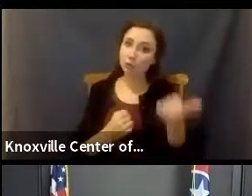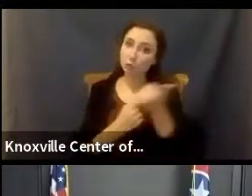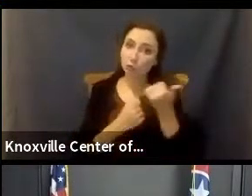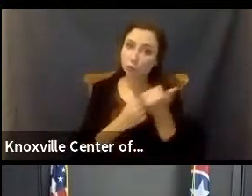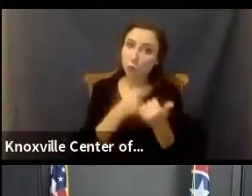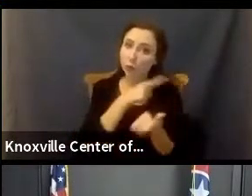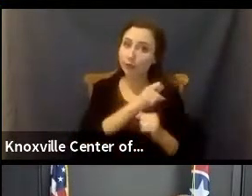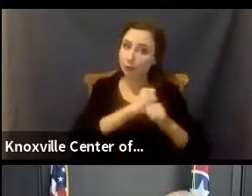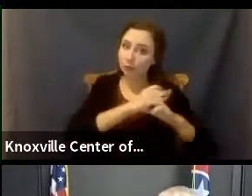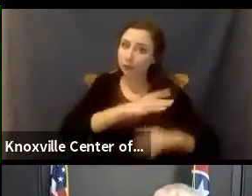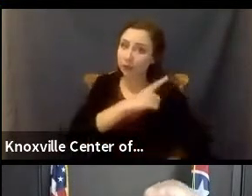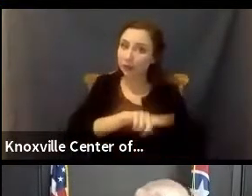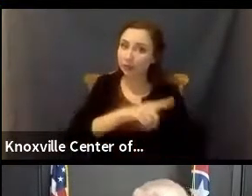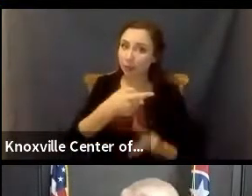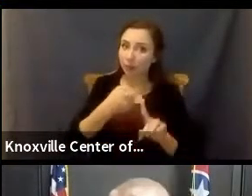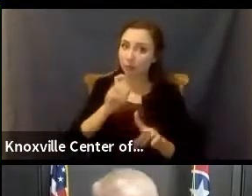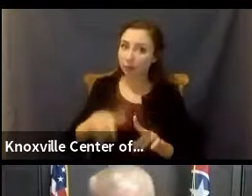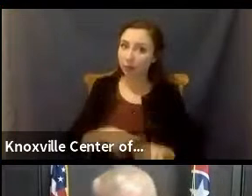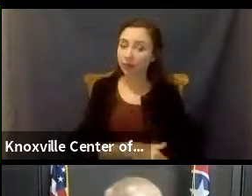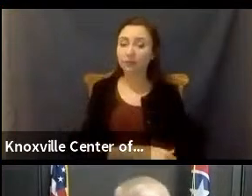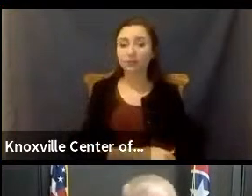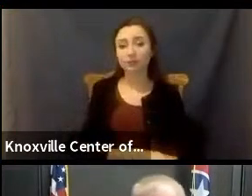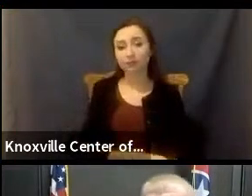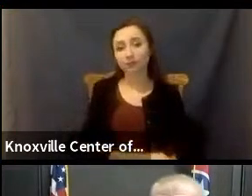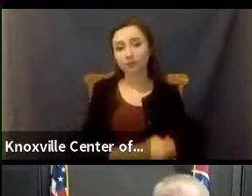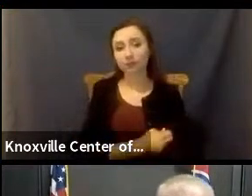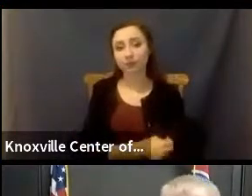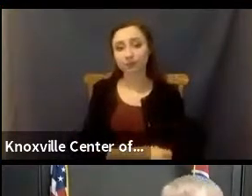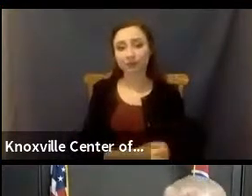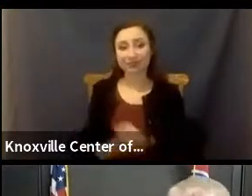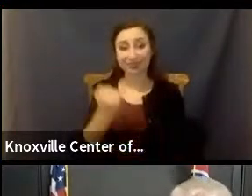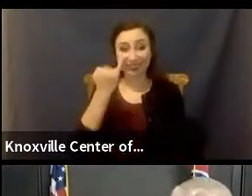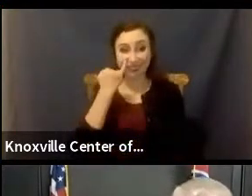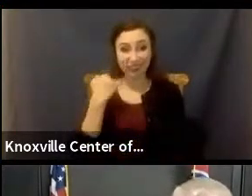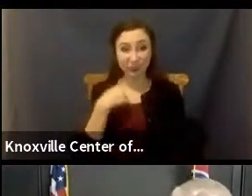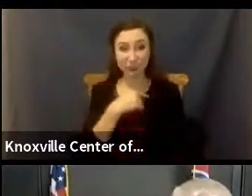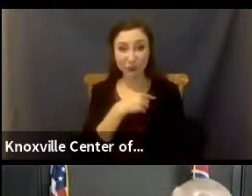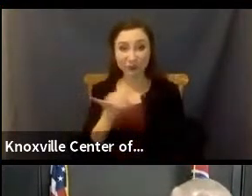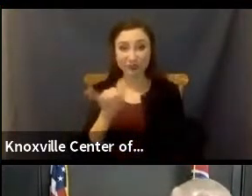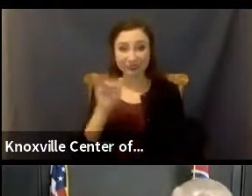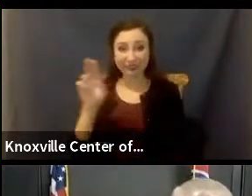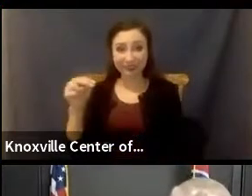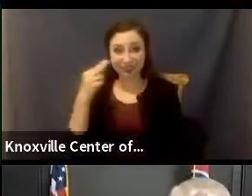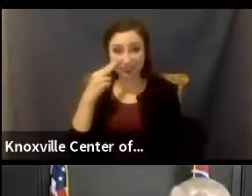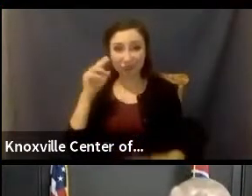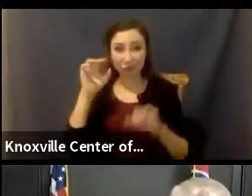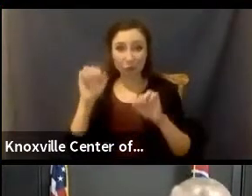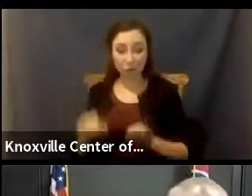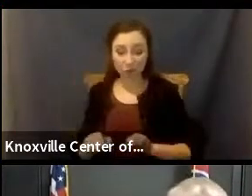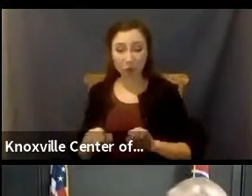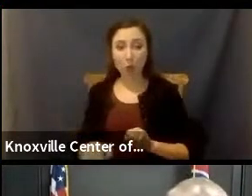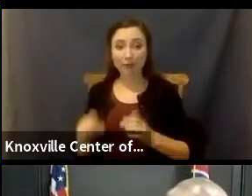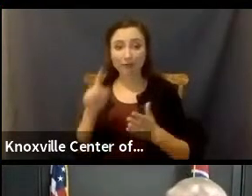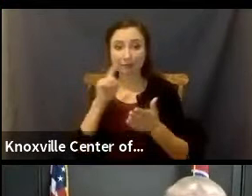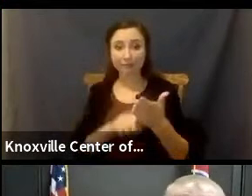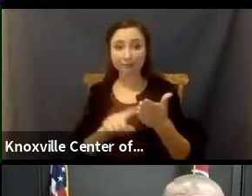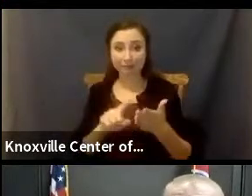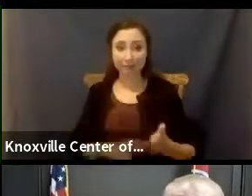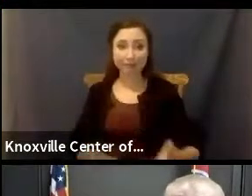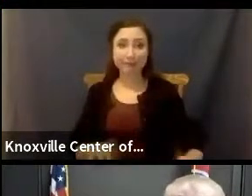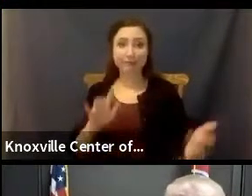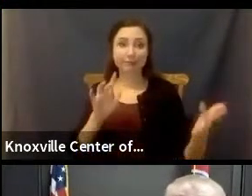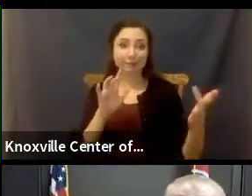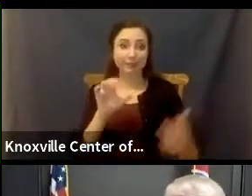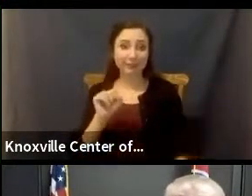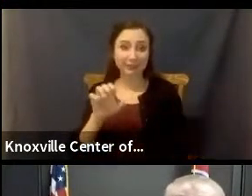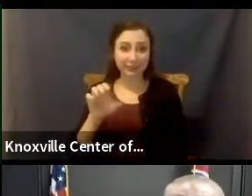bit. If we were like Nashville and we were able to actually trace